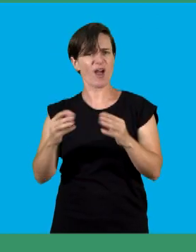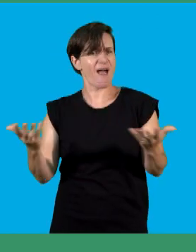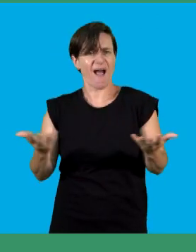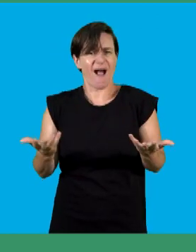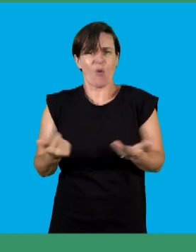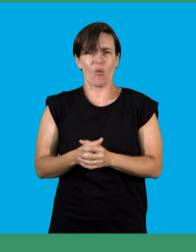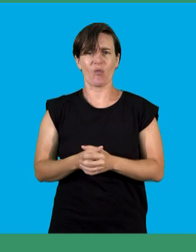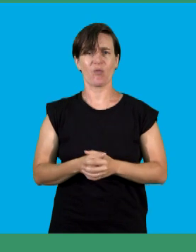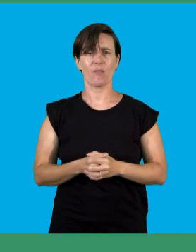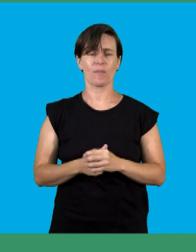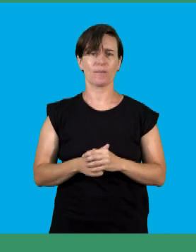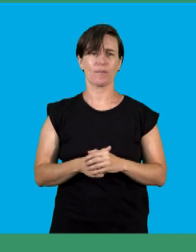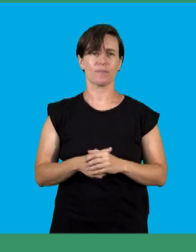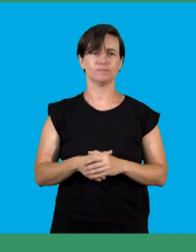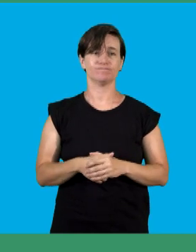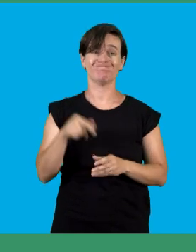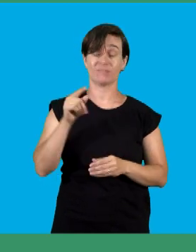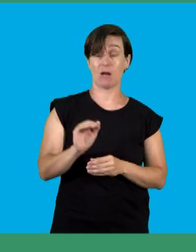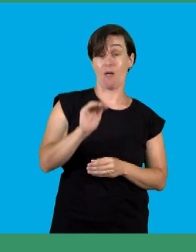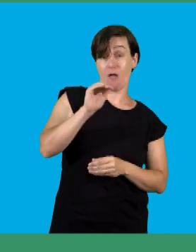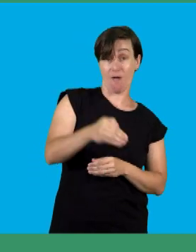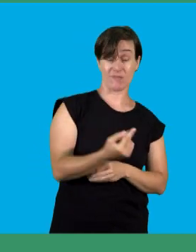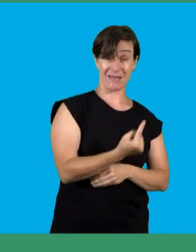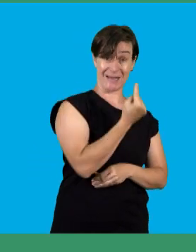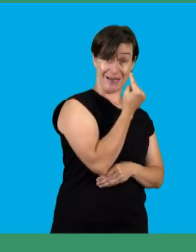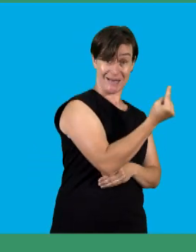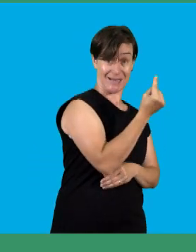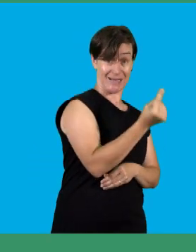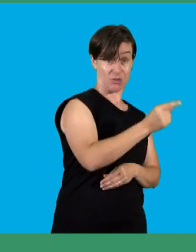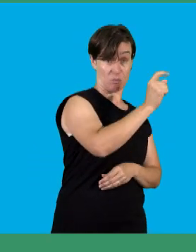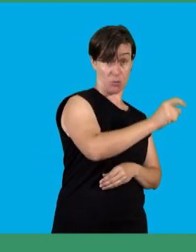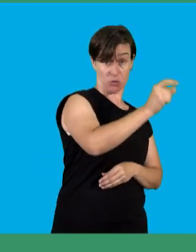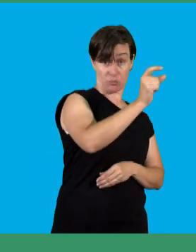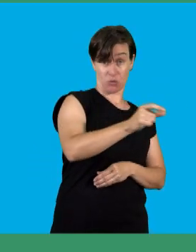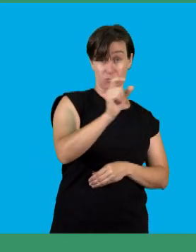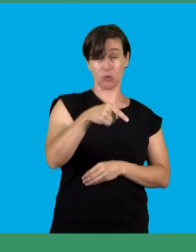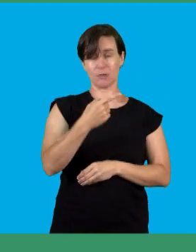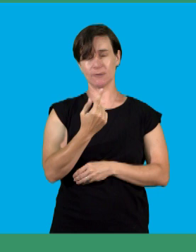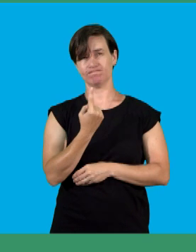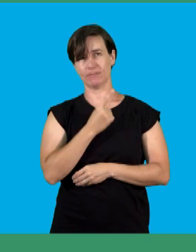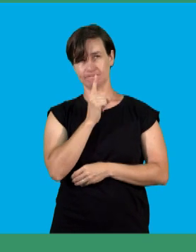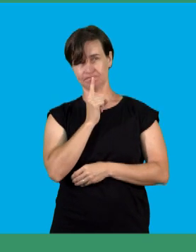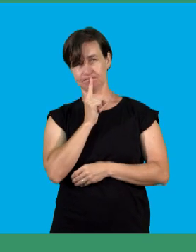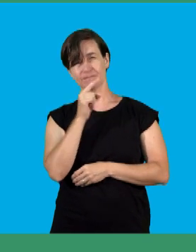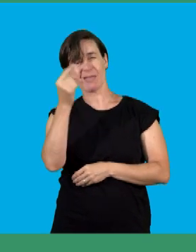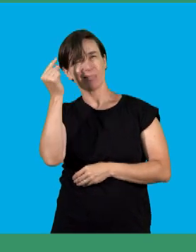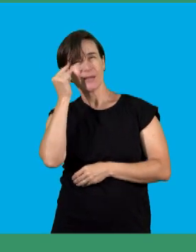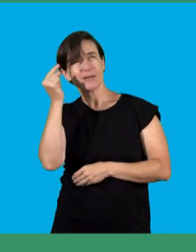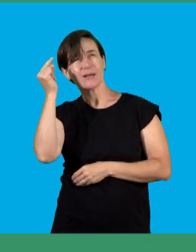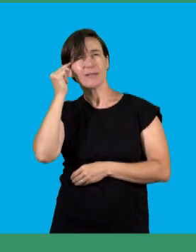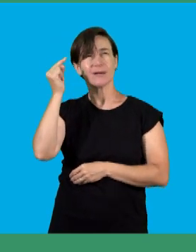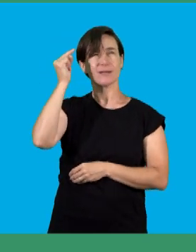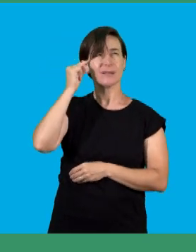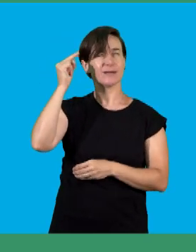or what are the causes of the problem. Thereafter, each individual will silently brainstorm as